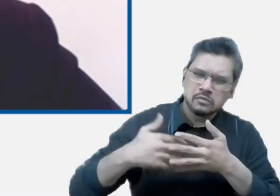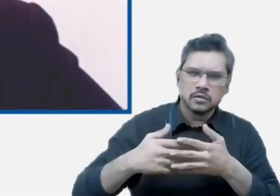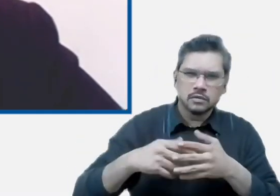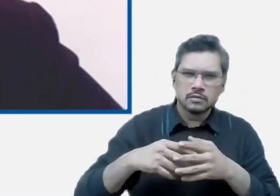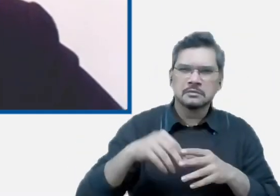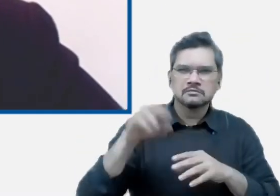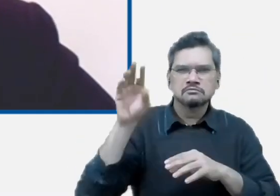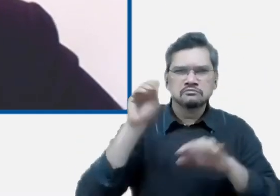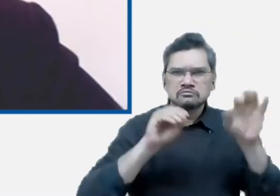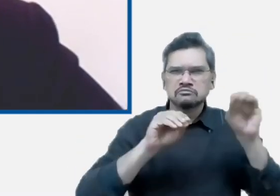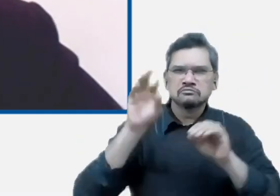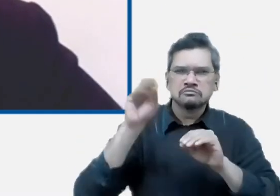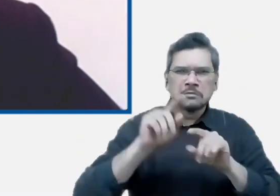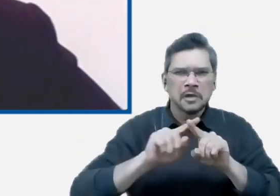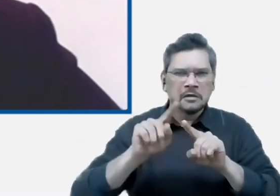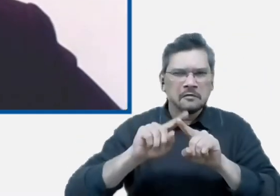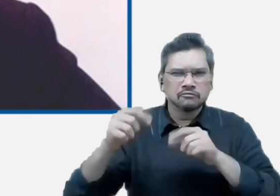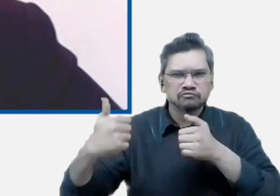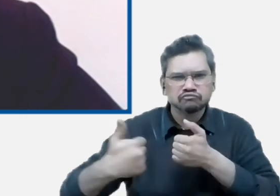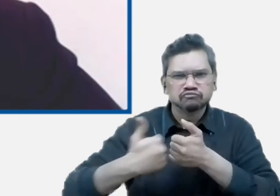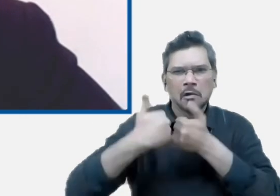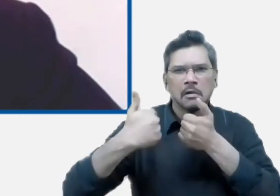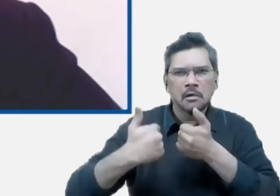moment. One last comment is that